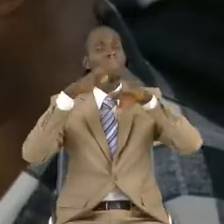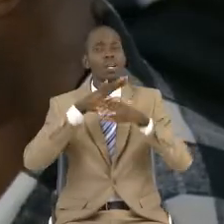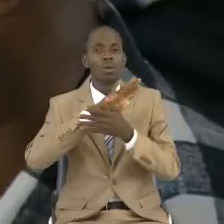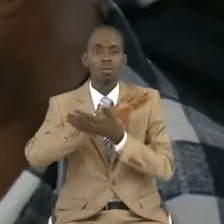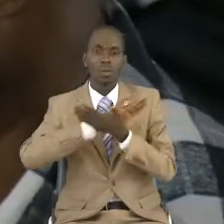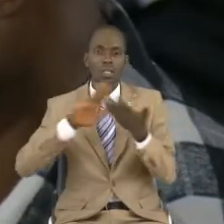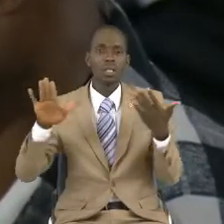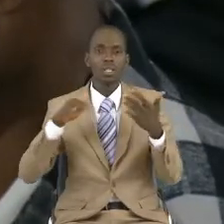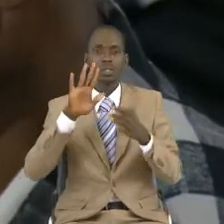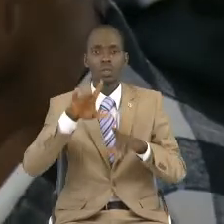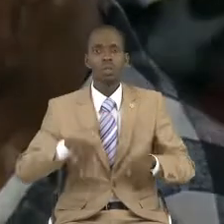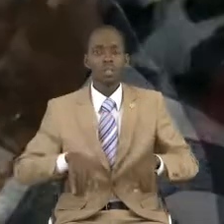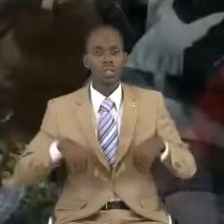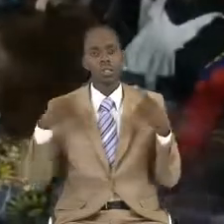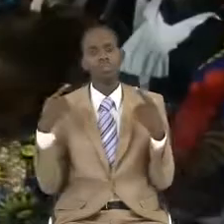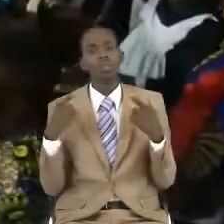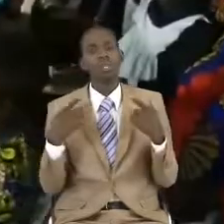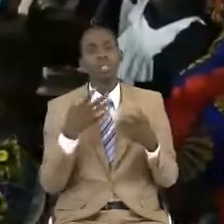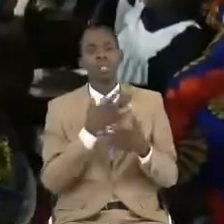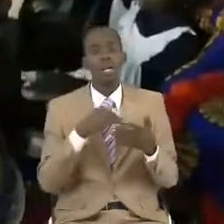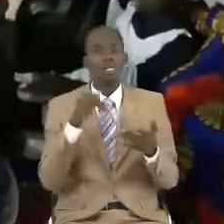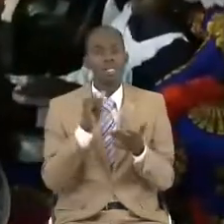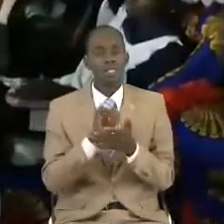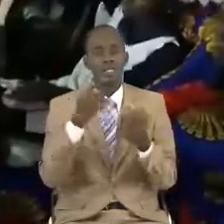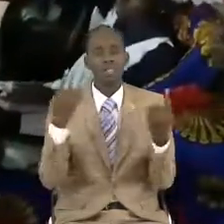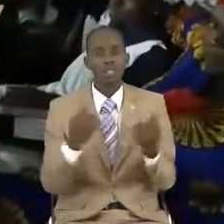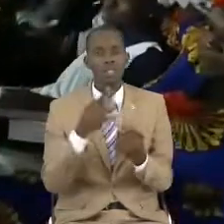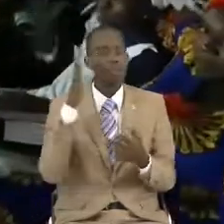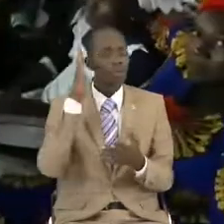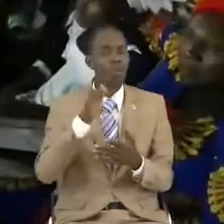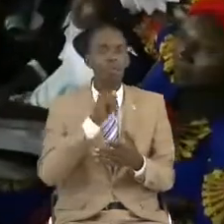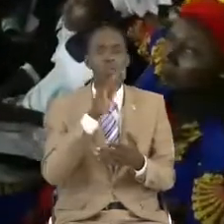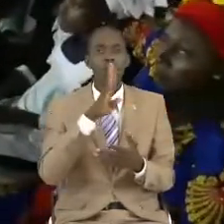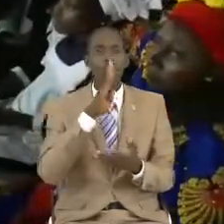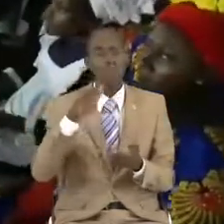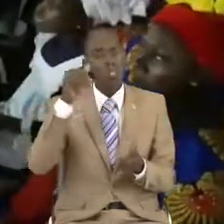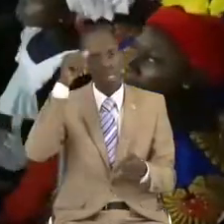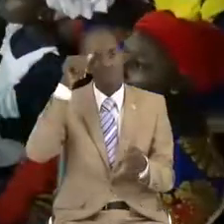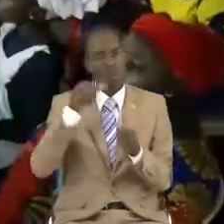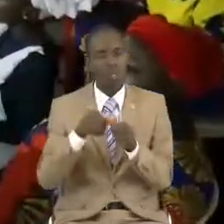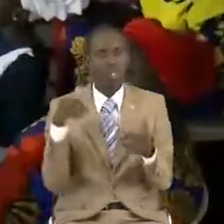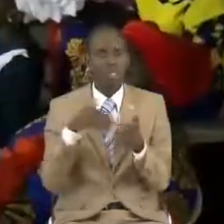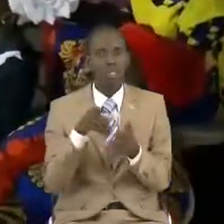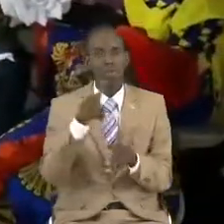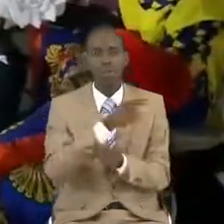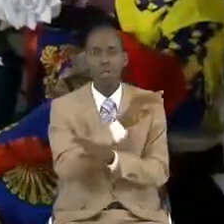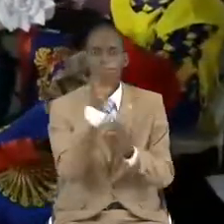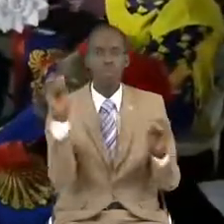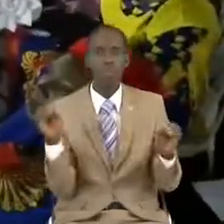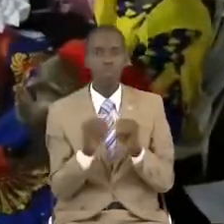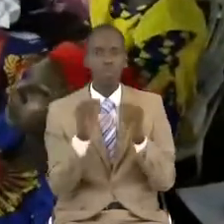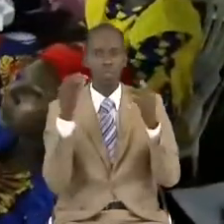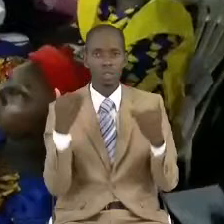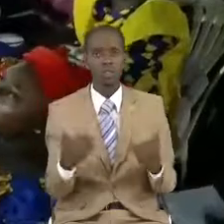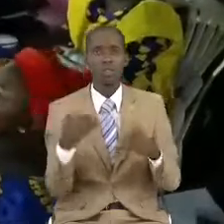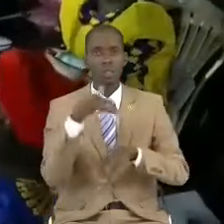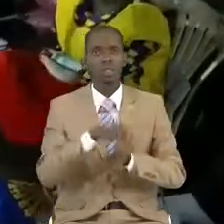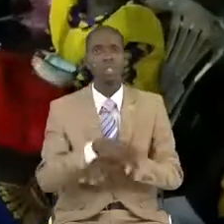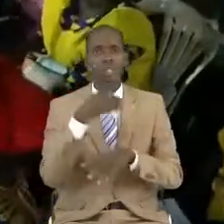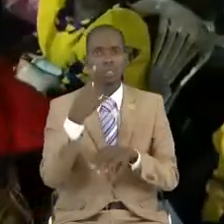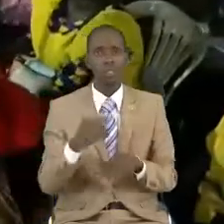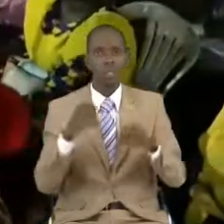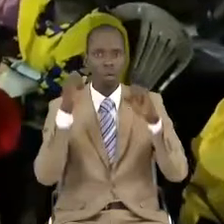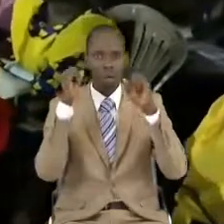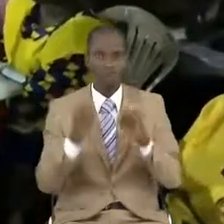that they will not be remembered against you anymore tonight the power of